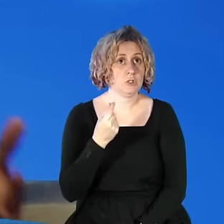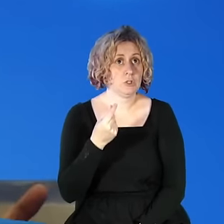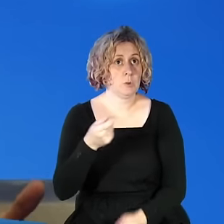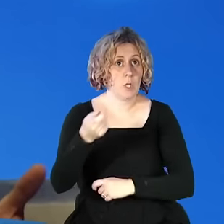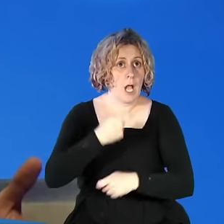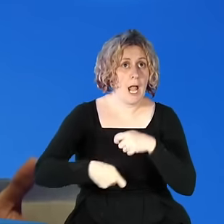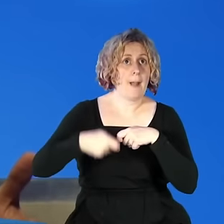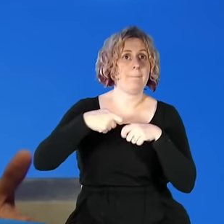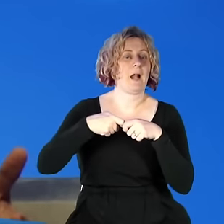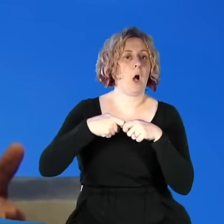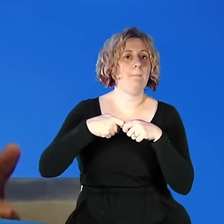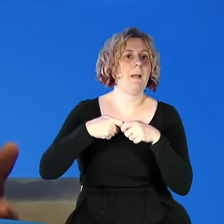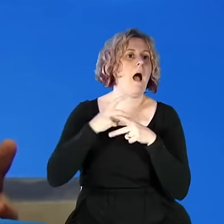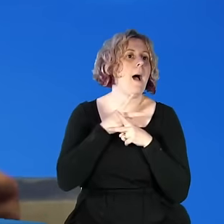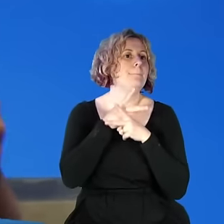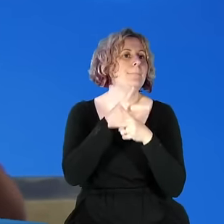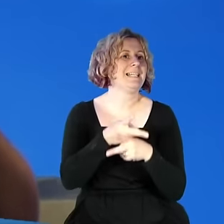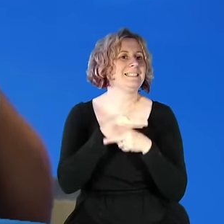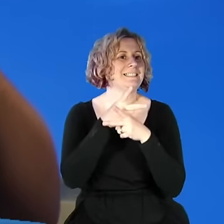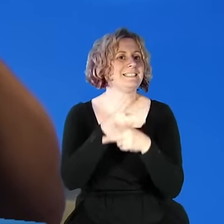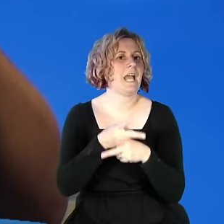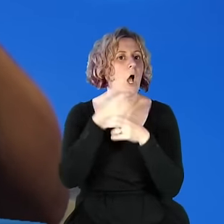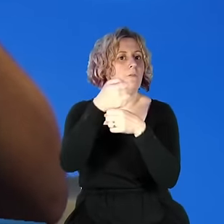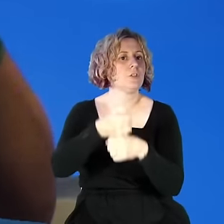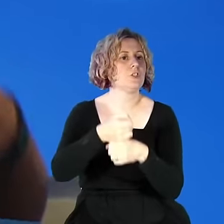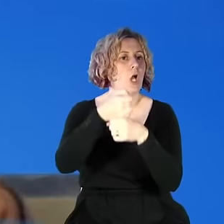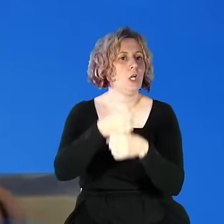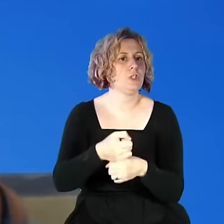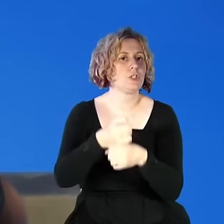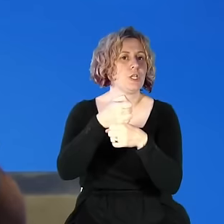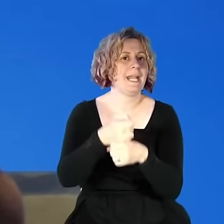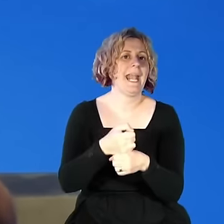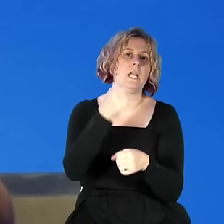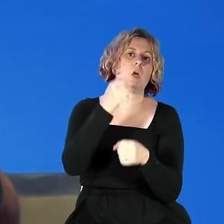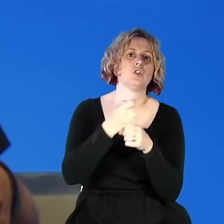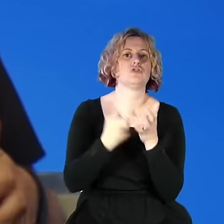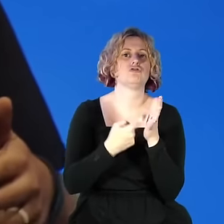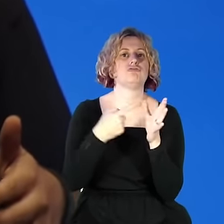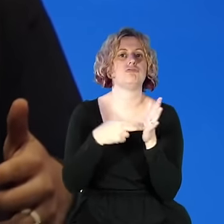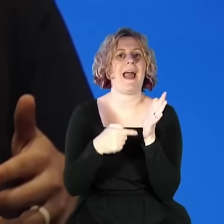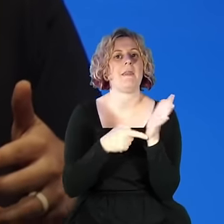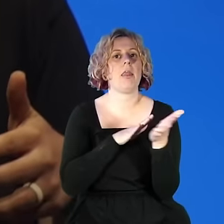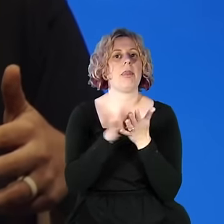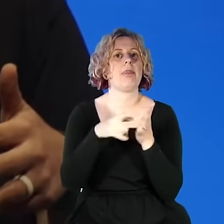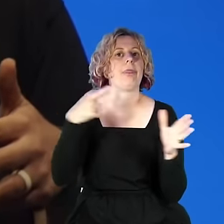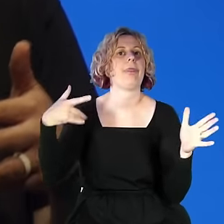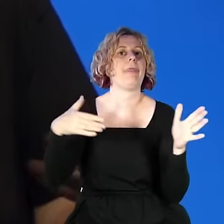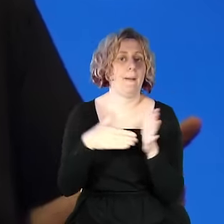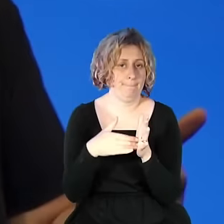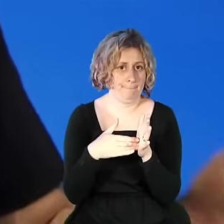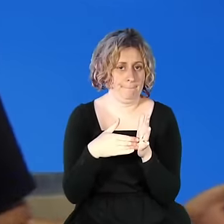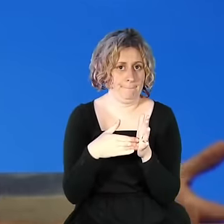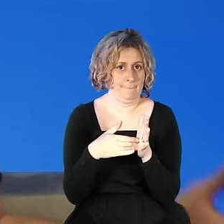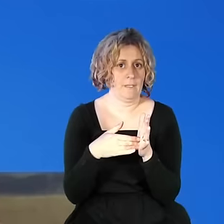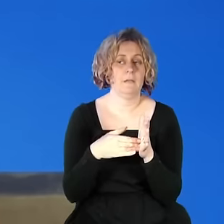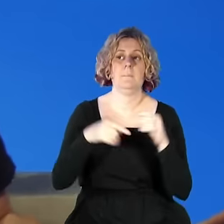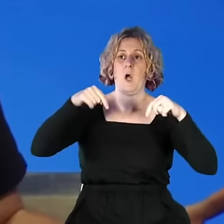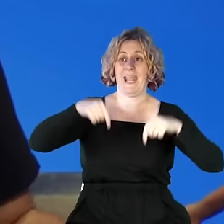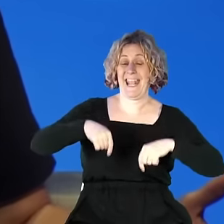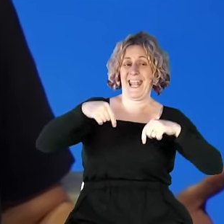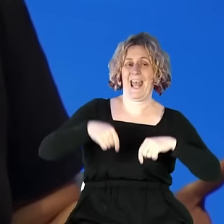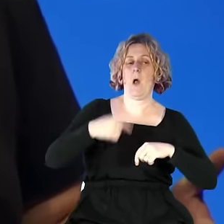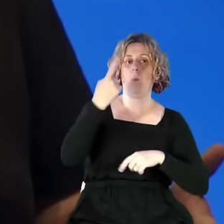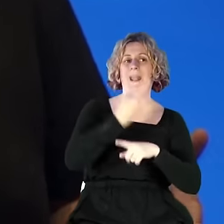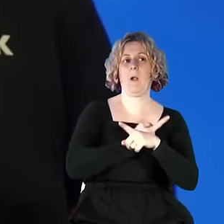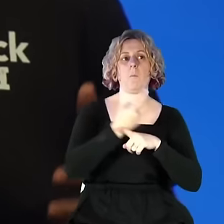in Grantham in Lincolnshire, and here at the Keswick Convention week one, I get the chance to head up the youth